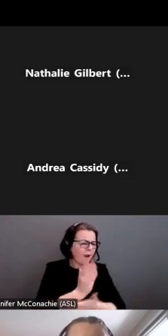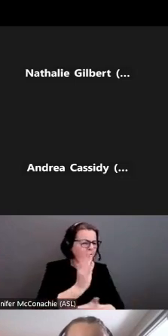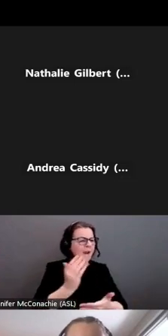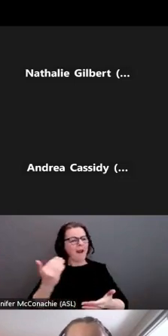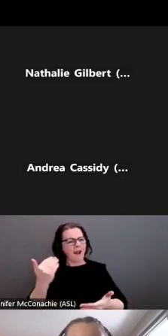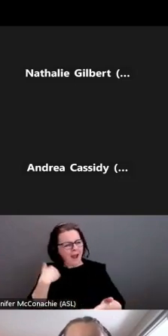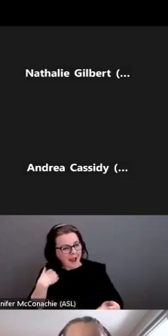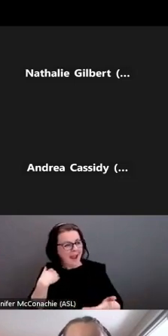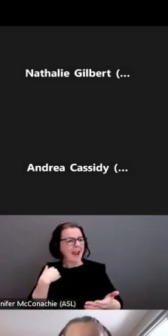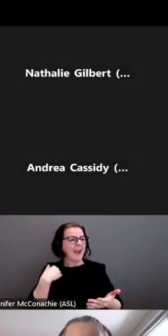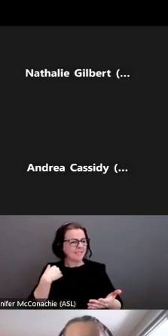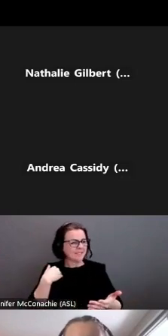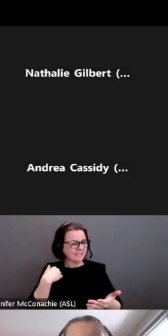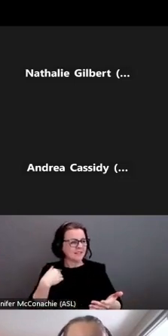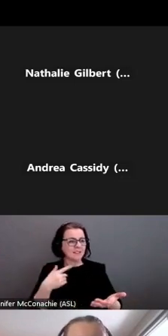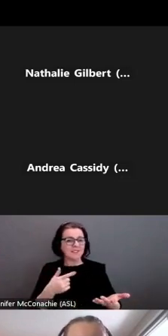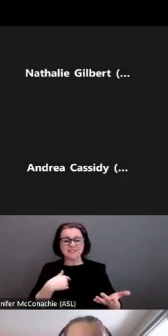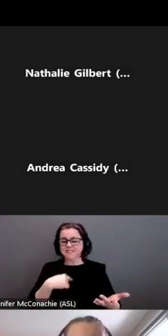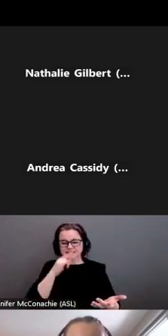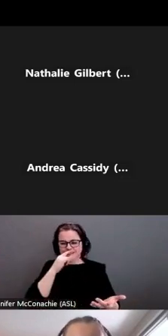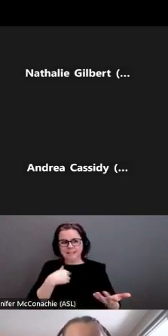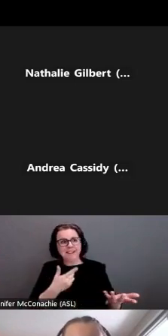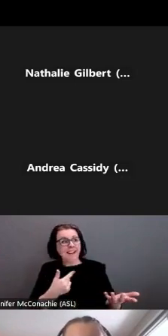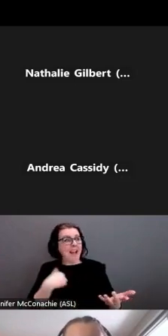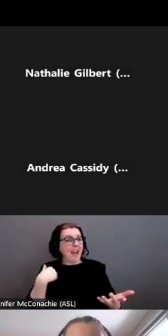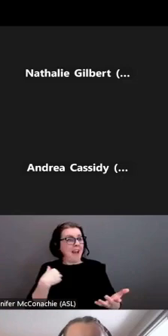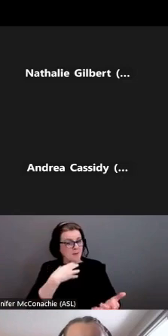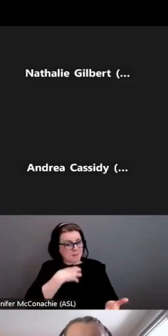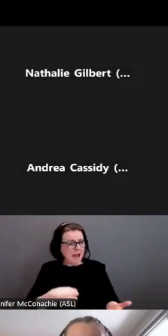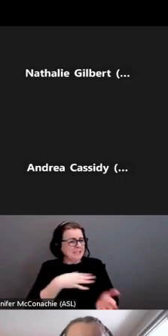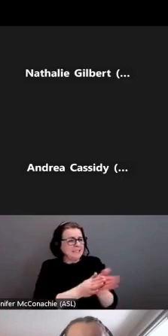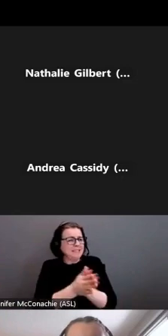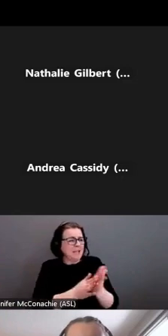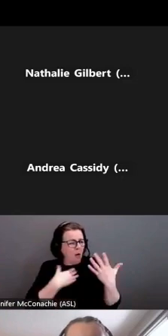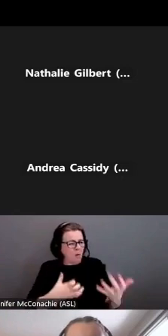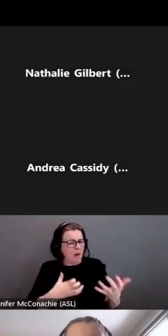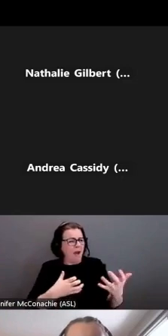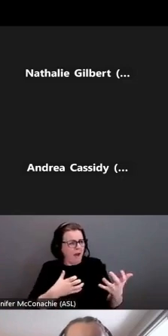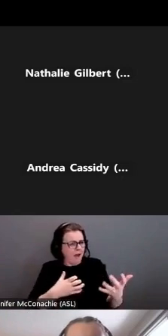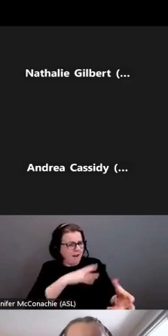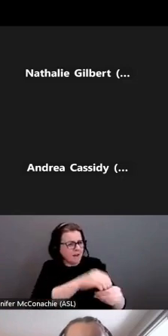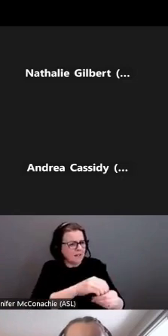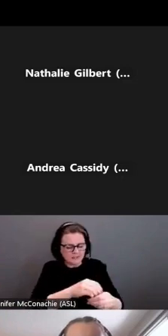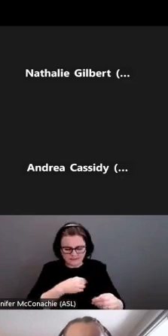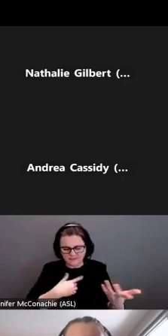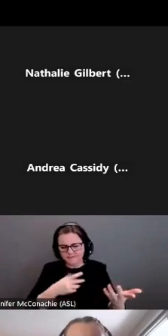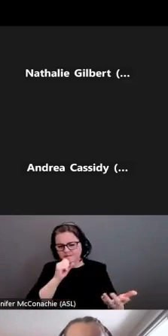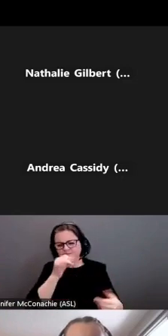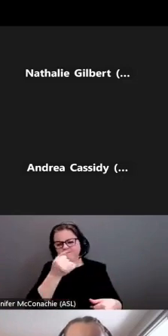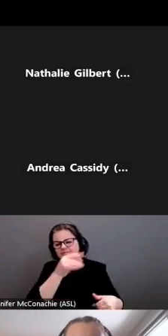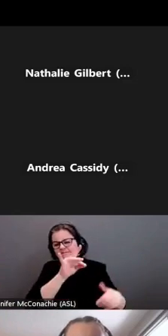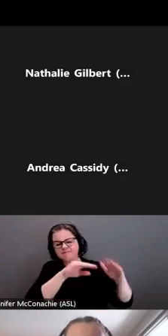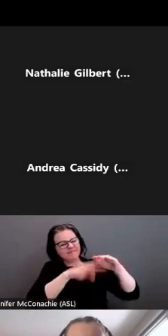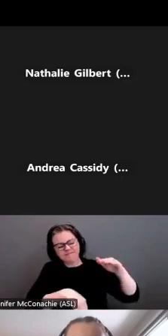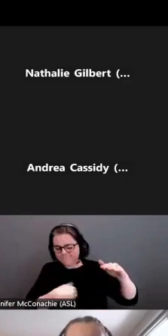anything about it. And then you hit 18 years old, and finally, now you kind of have that power where I can elect someone, right?